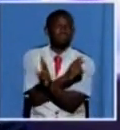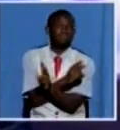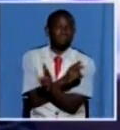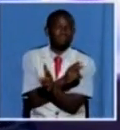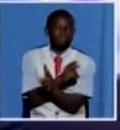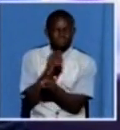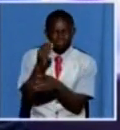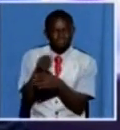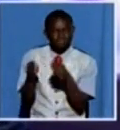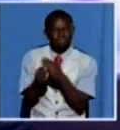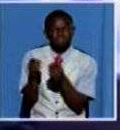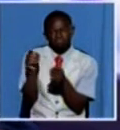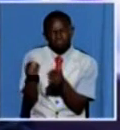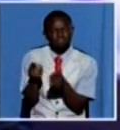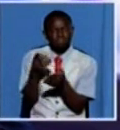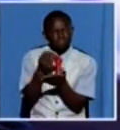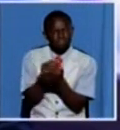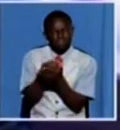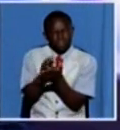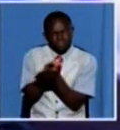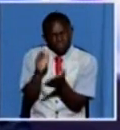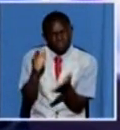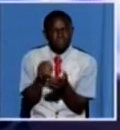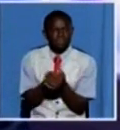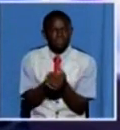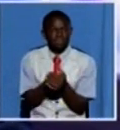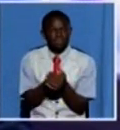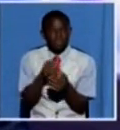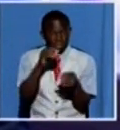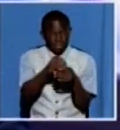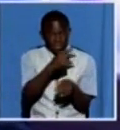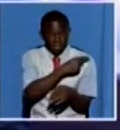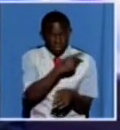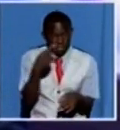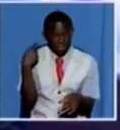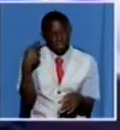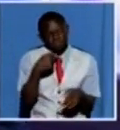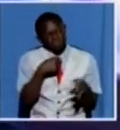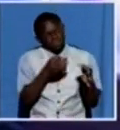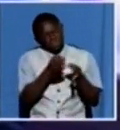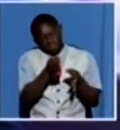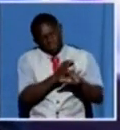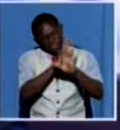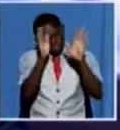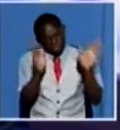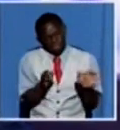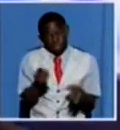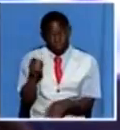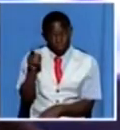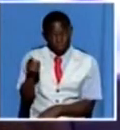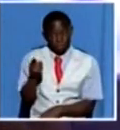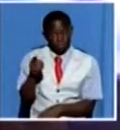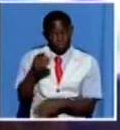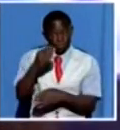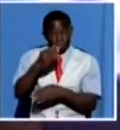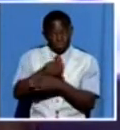Parliament from UPND that we built Michael Chilufya Sata at around 39 million kwacha,